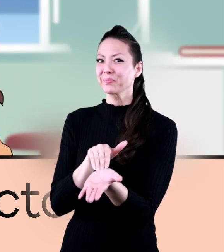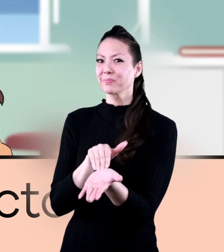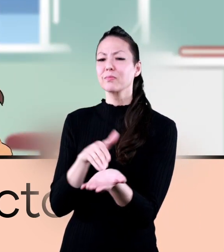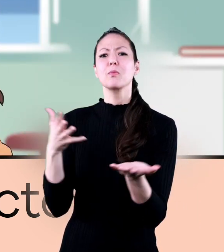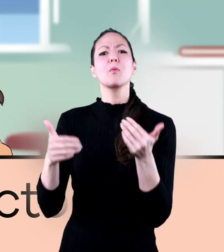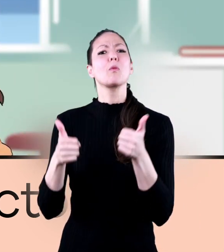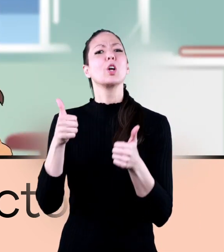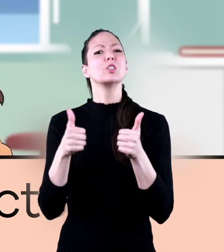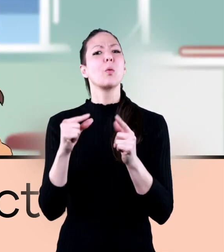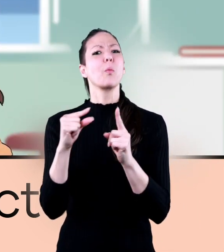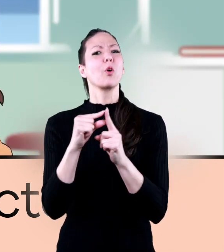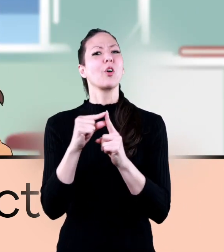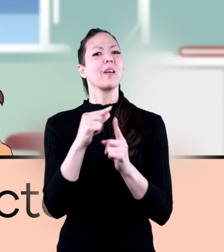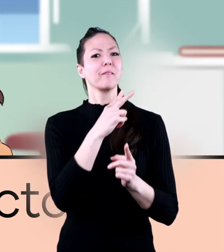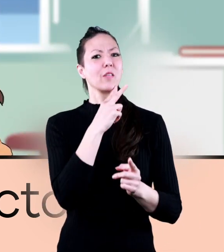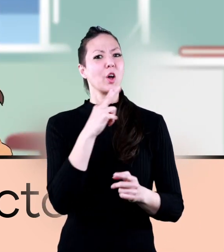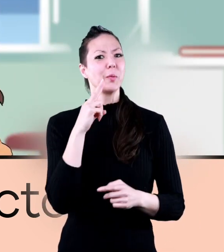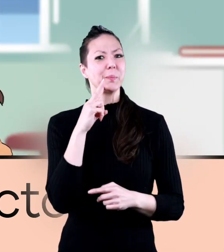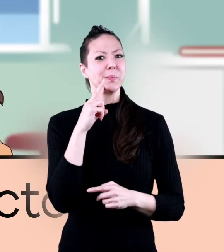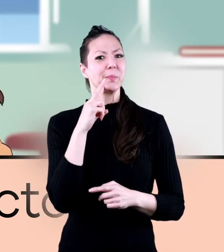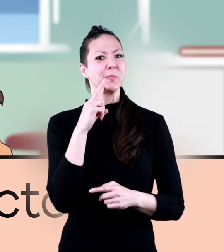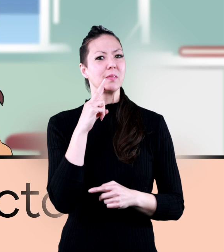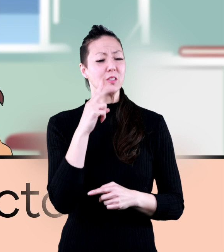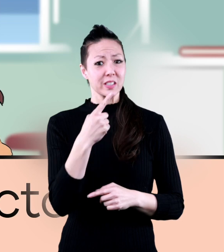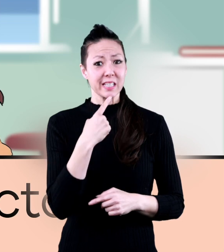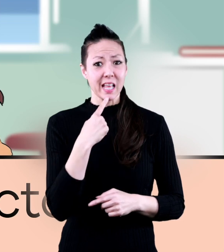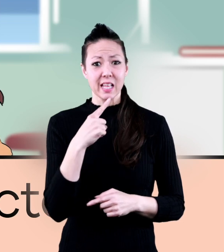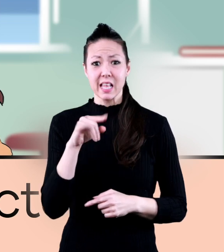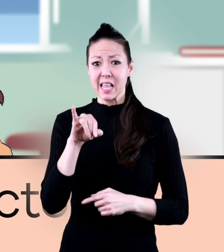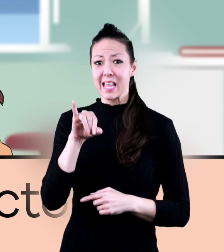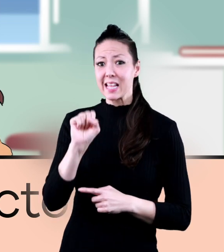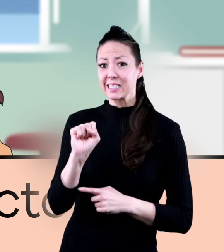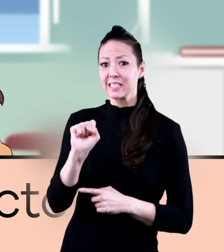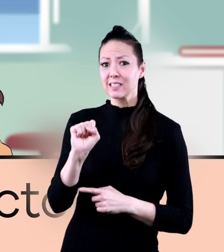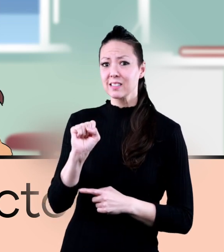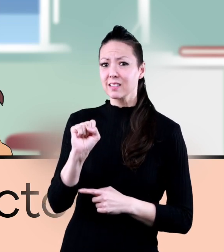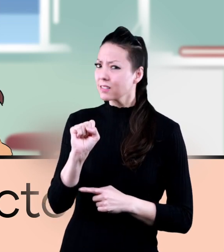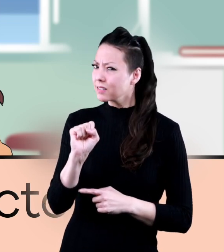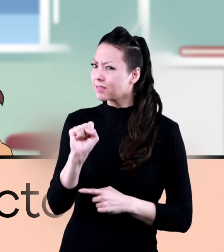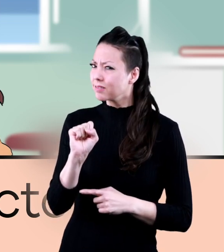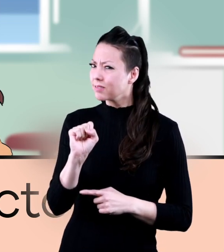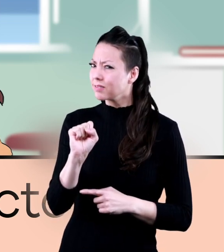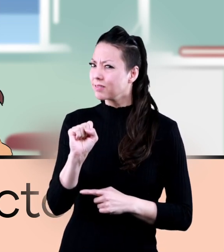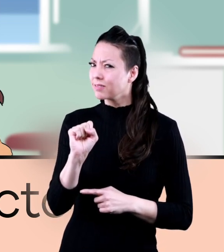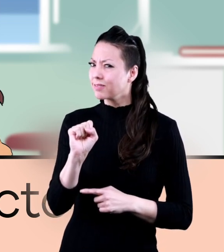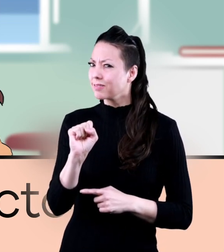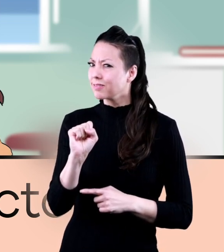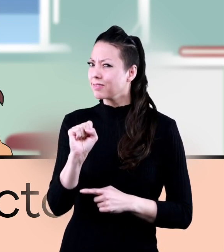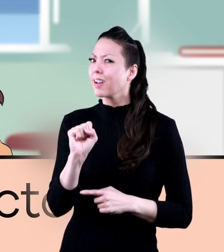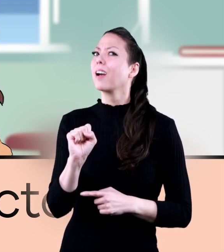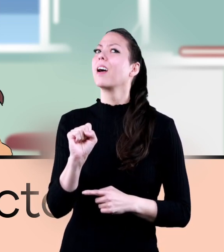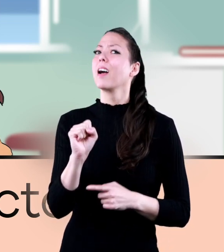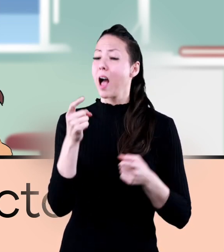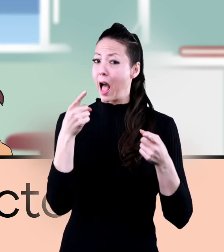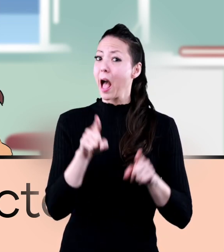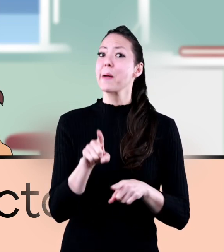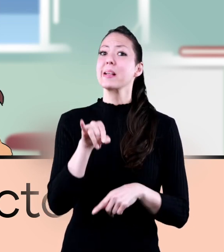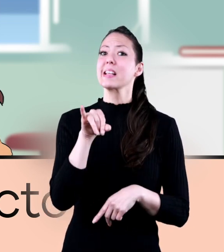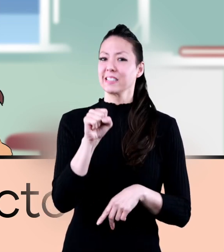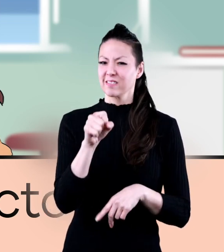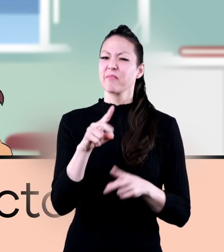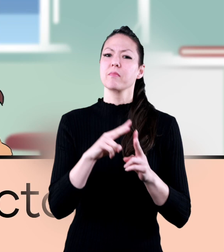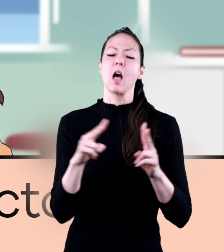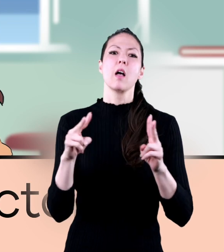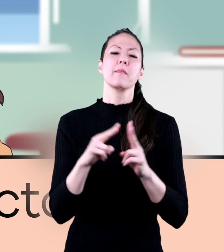doctor. Which word is the verb? Did you say is? The word